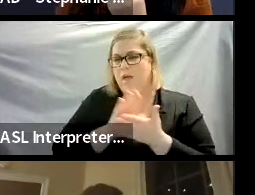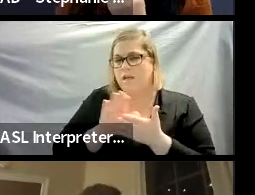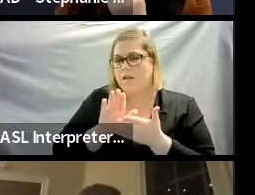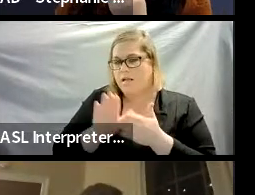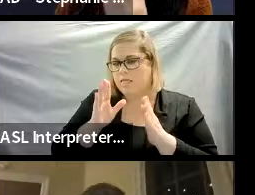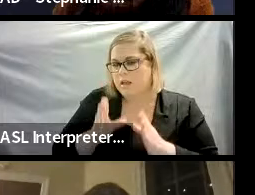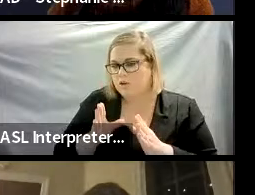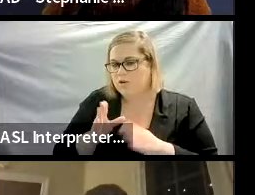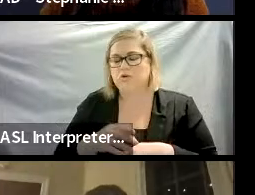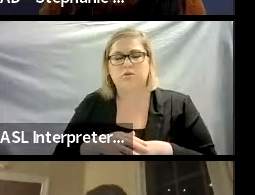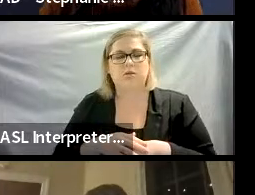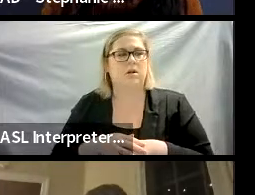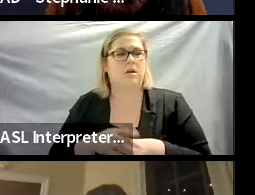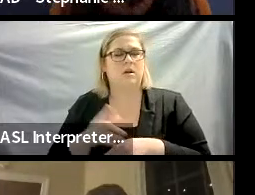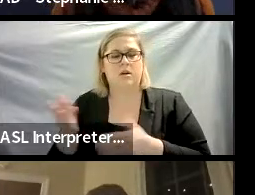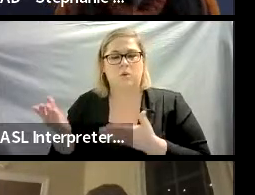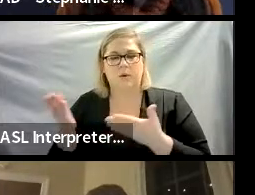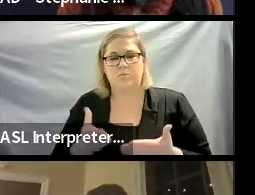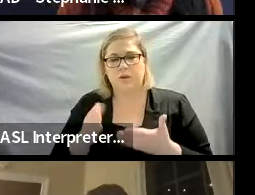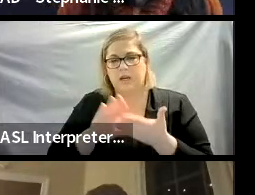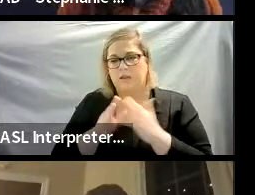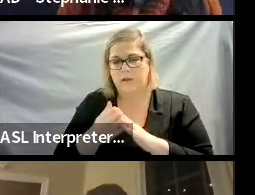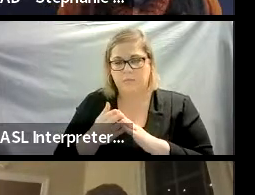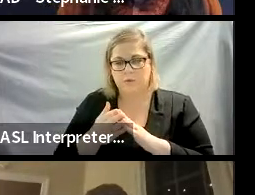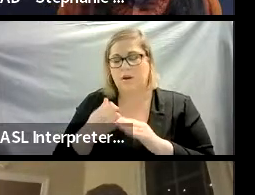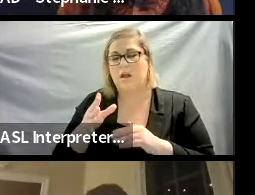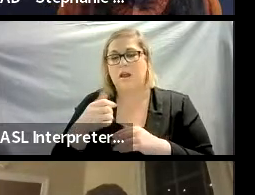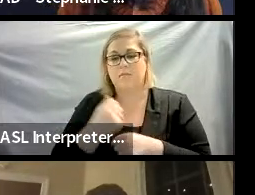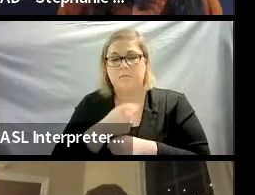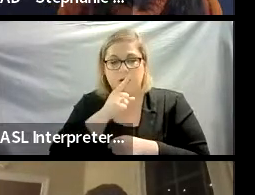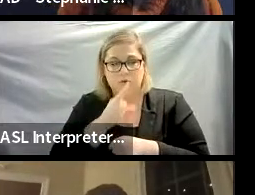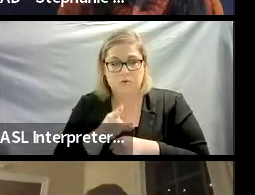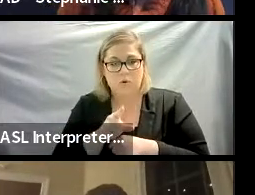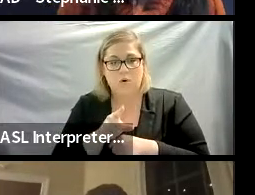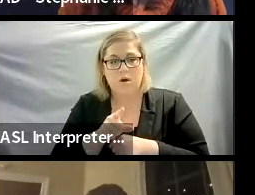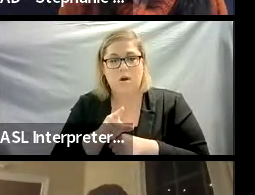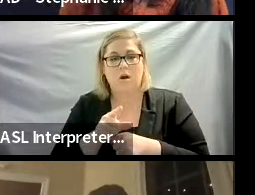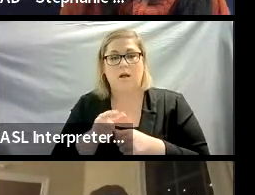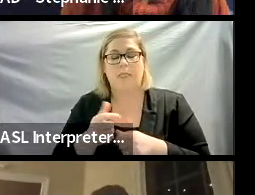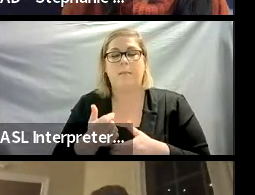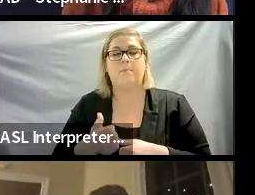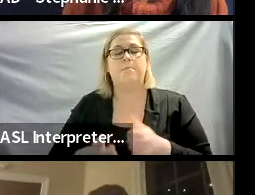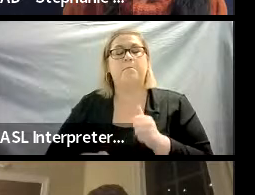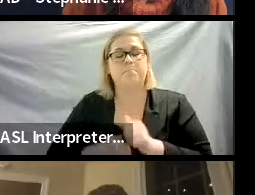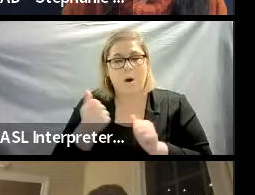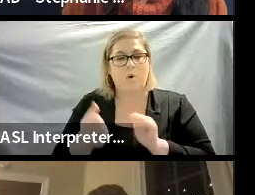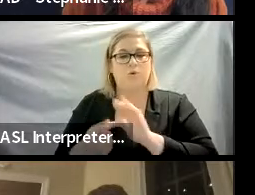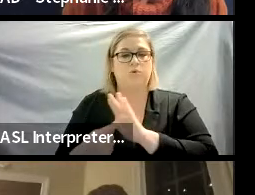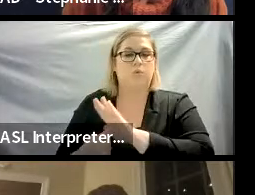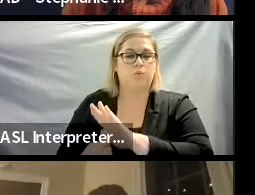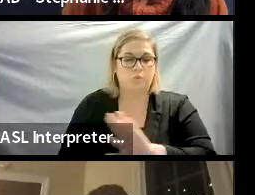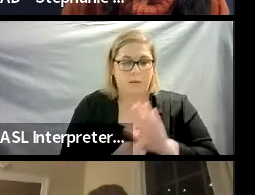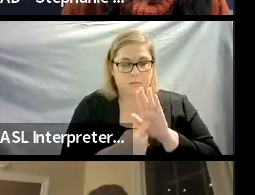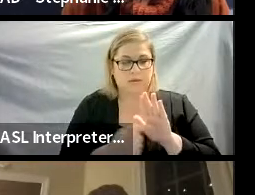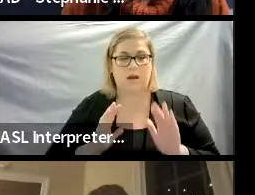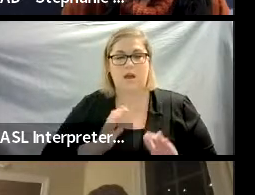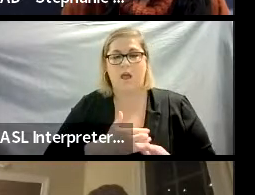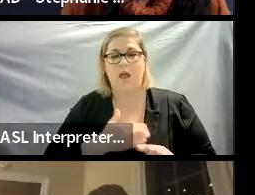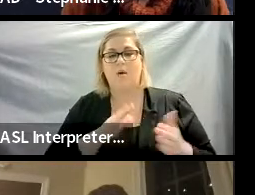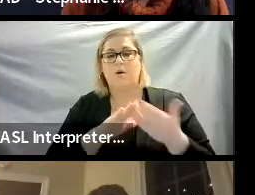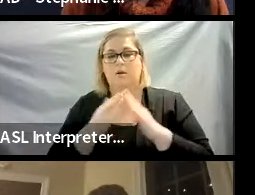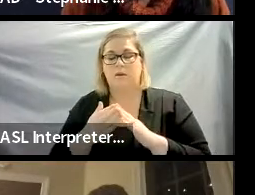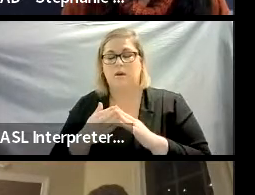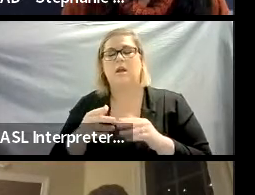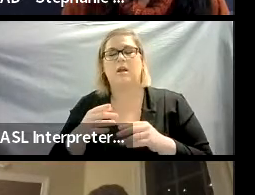do we bring to the community and make sure it's most representative of the community, especially when it comes to